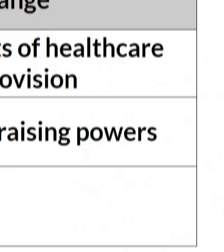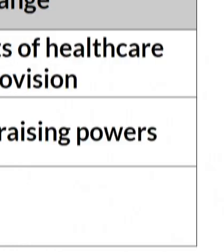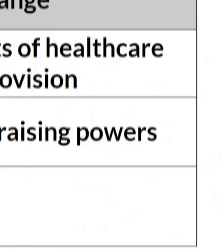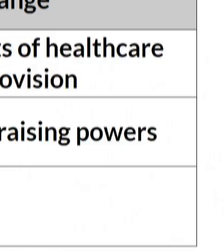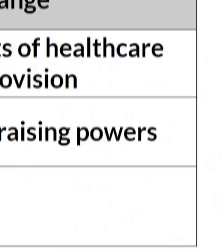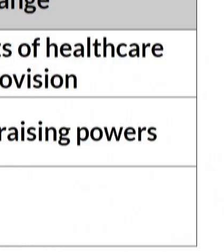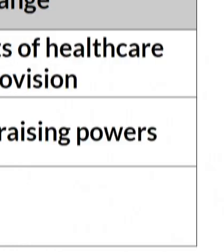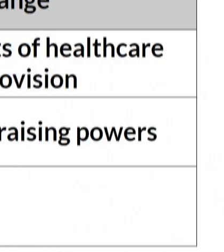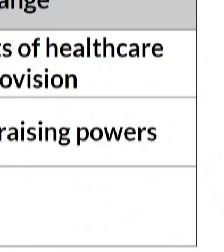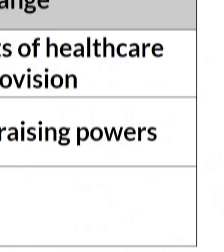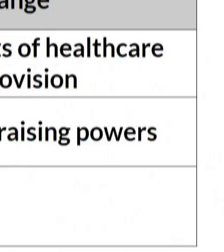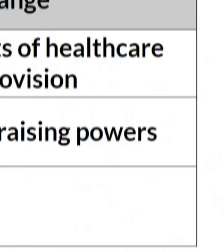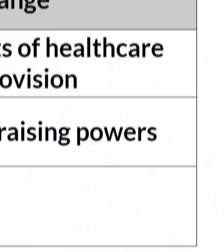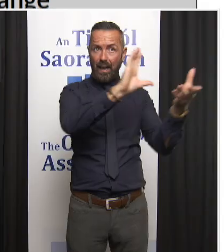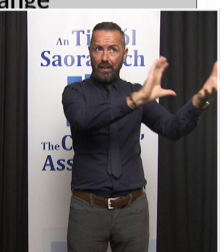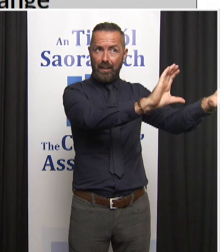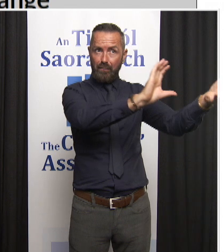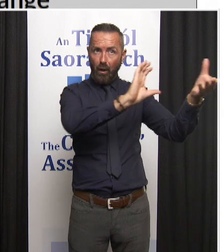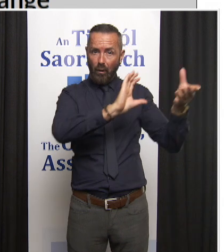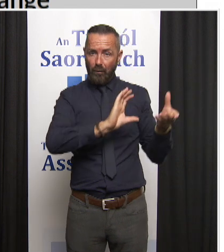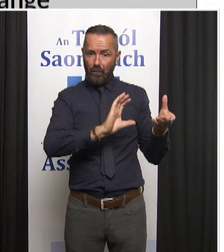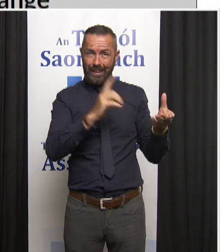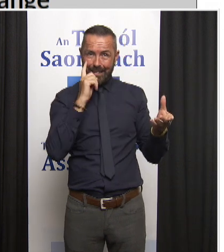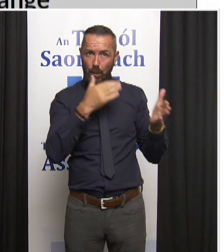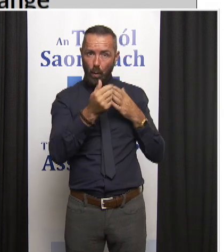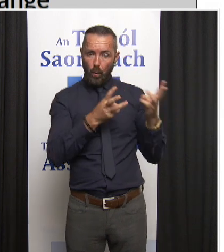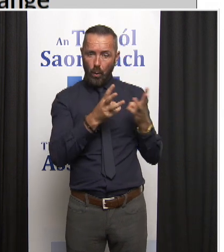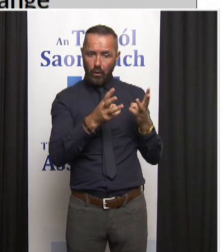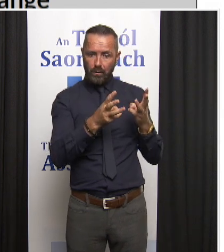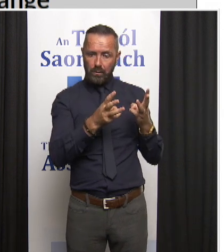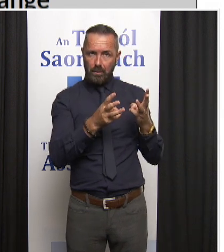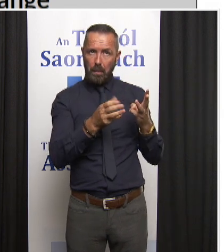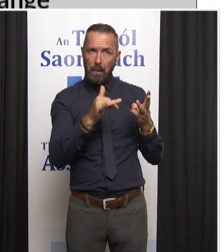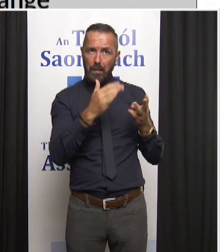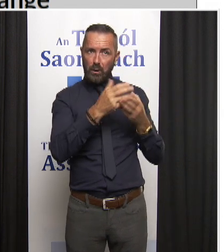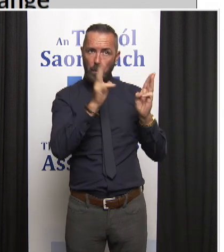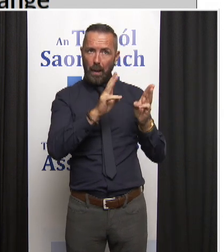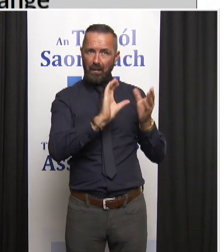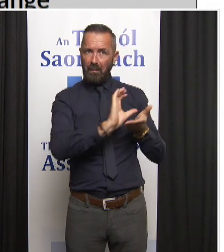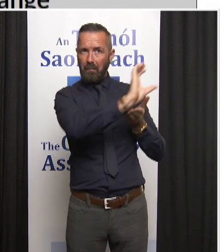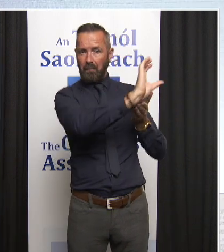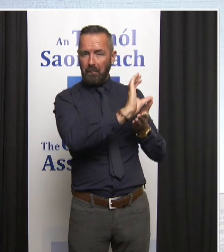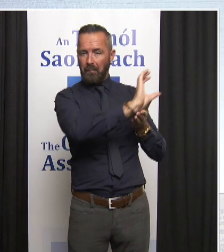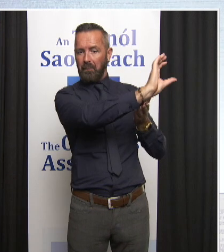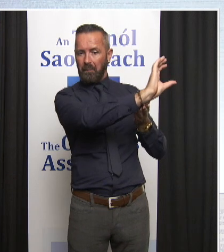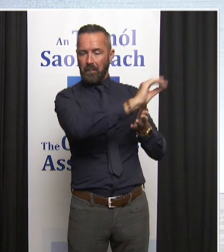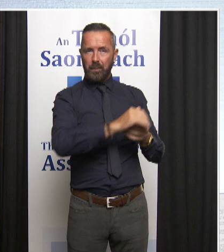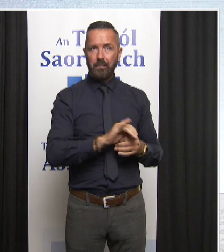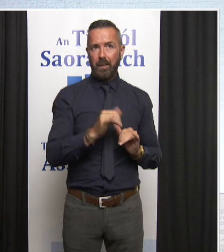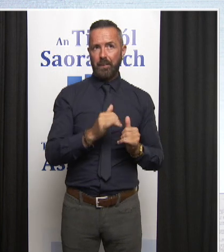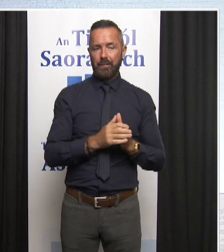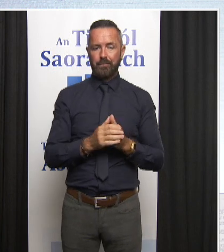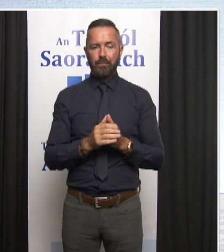devolved and then see what works and doesn't work from there. And just that with everything that's devolved to the DEM, there should